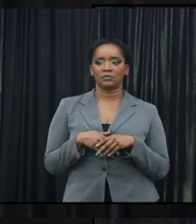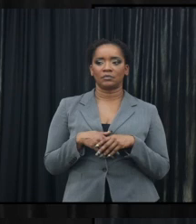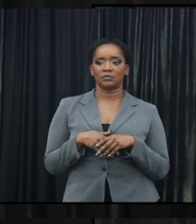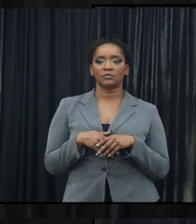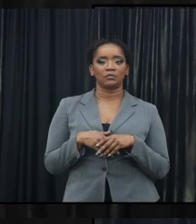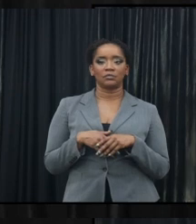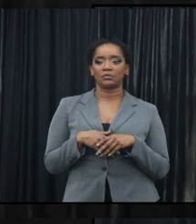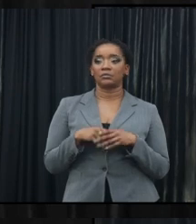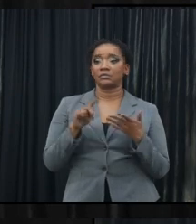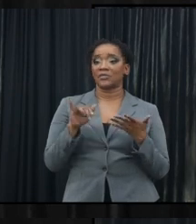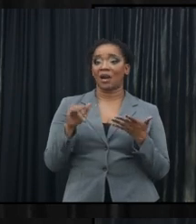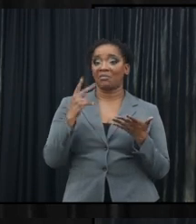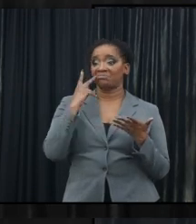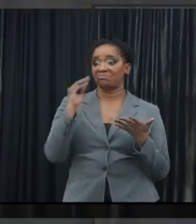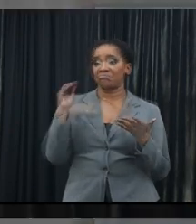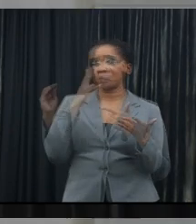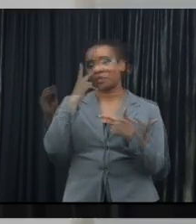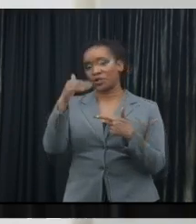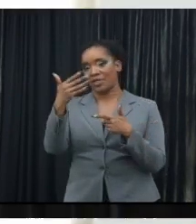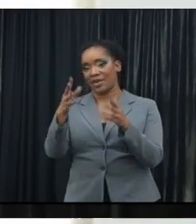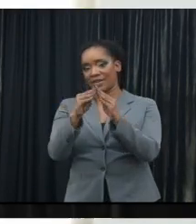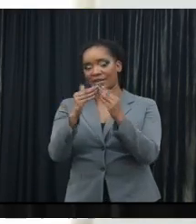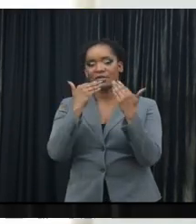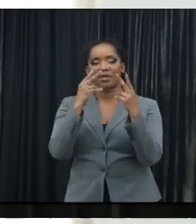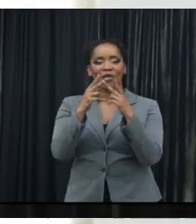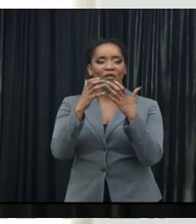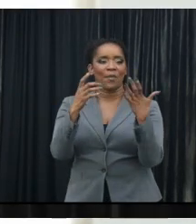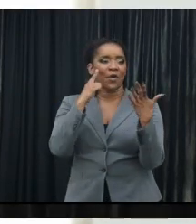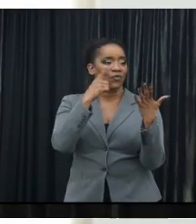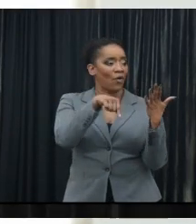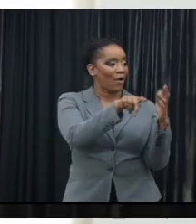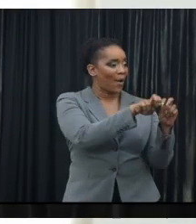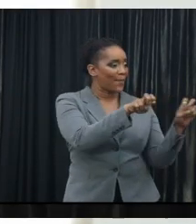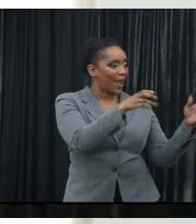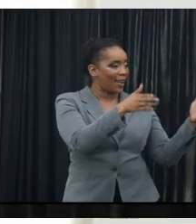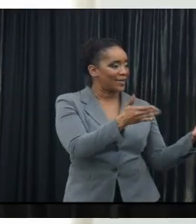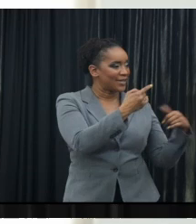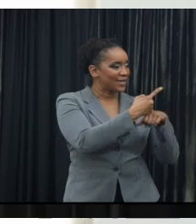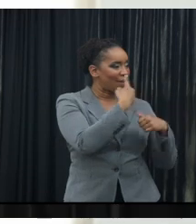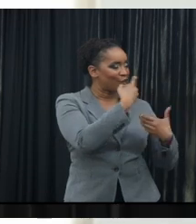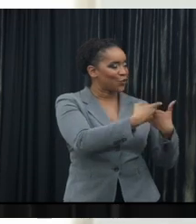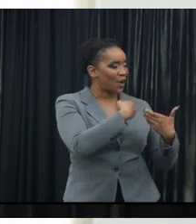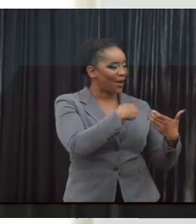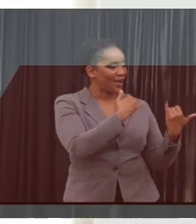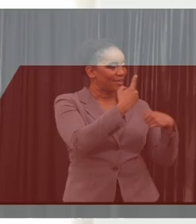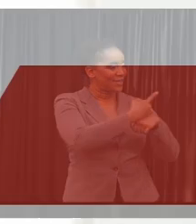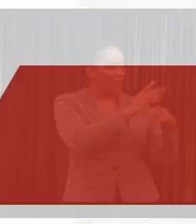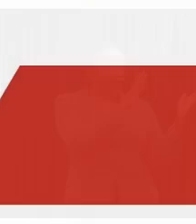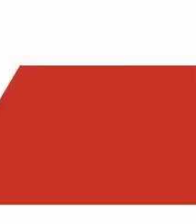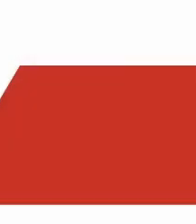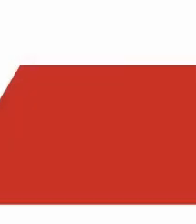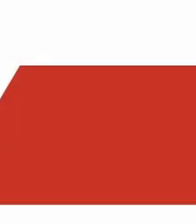All right, Tyra speaking, I don't see any additional questions. Thank you very much to our panel today for joining us and sharing your wisdom and time.